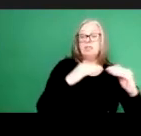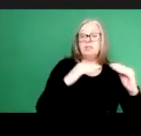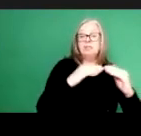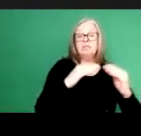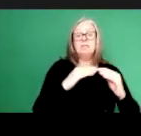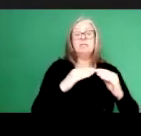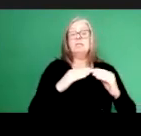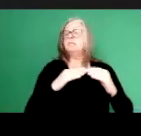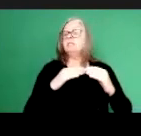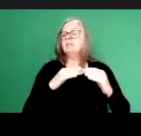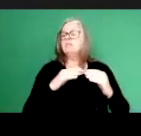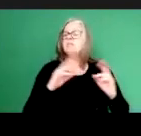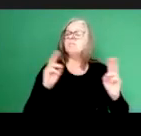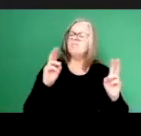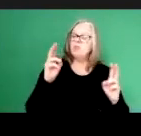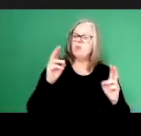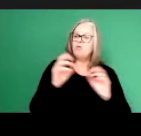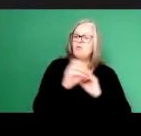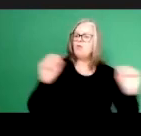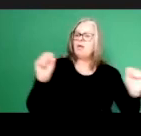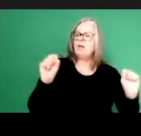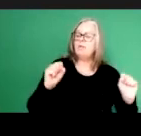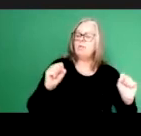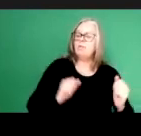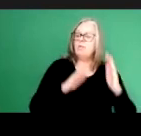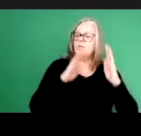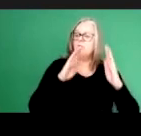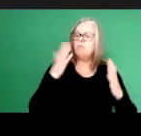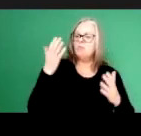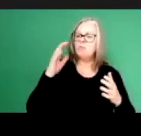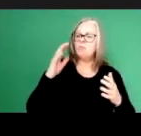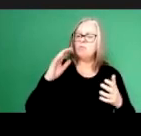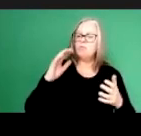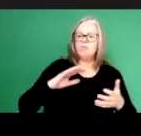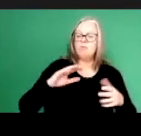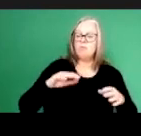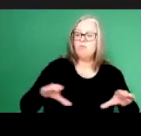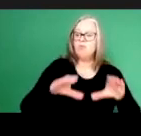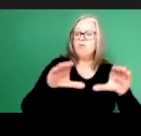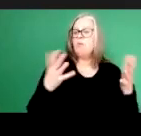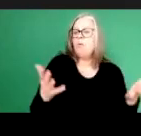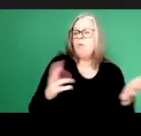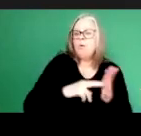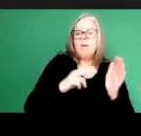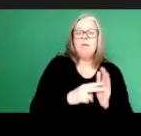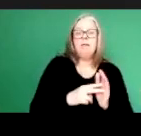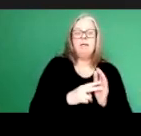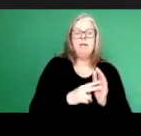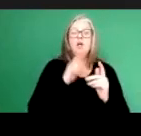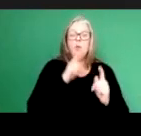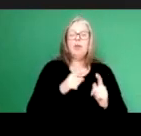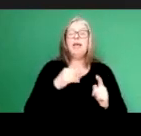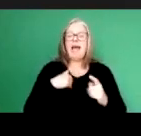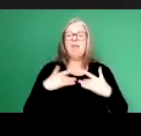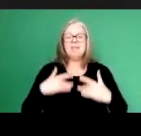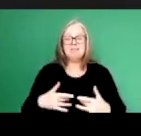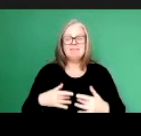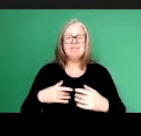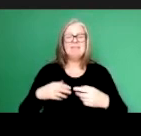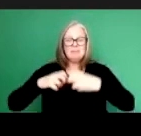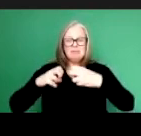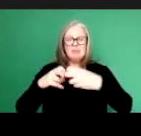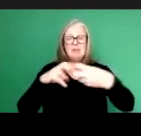is reject emotions of despair as they always have. Um, their modes are principled resistance, um,